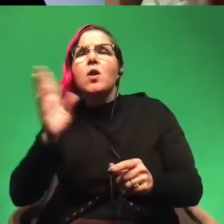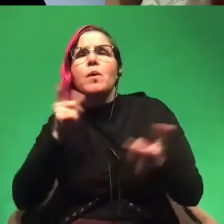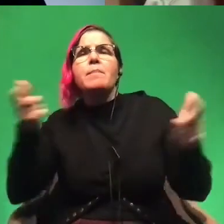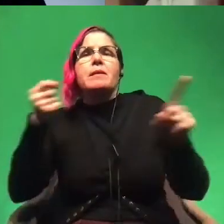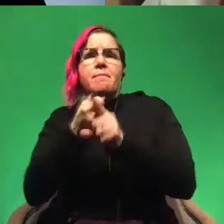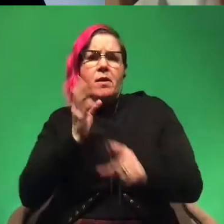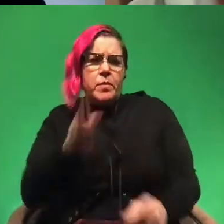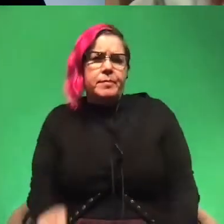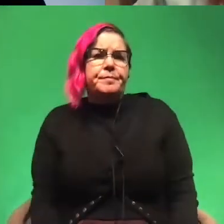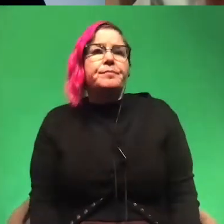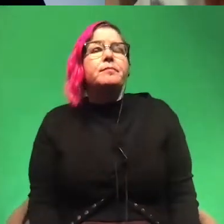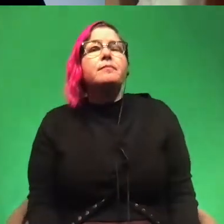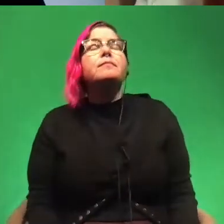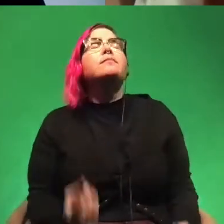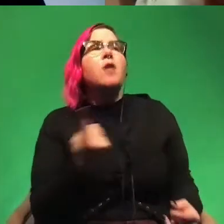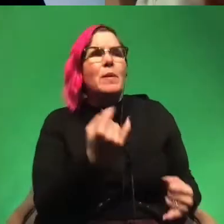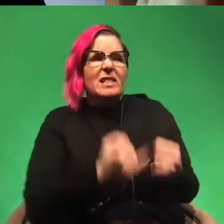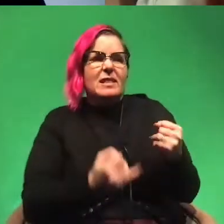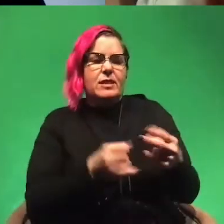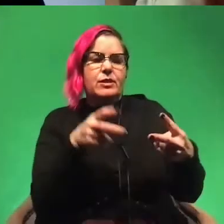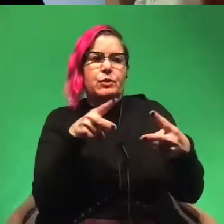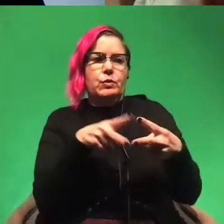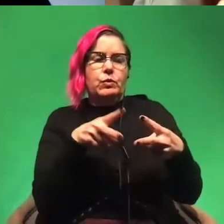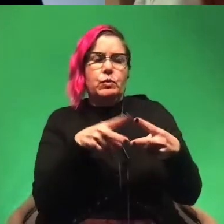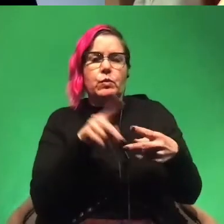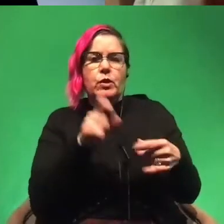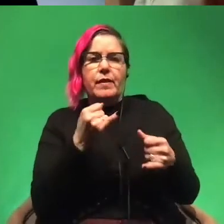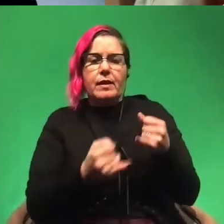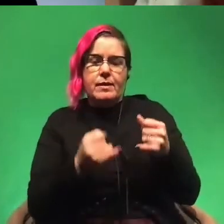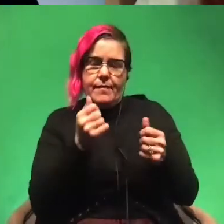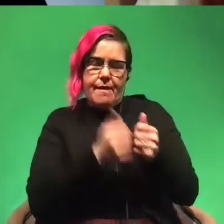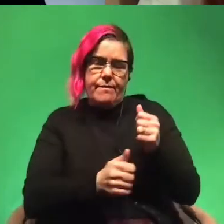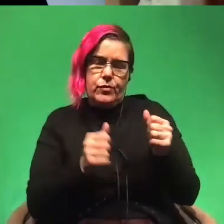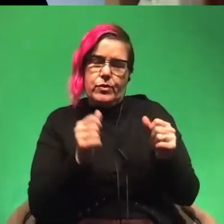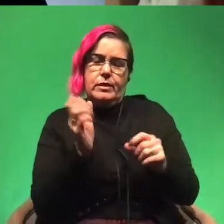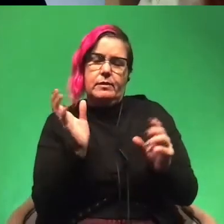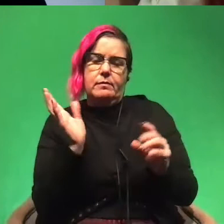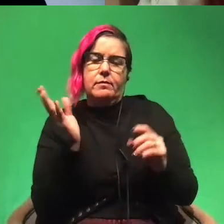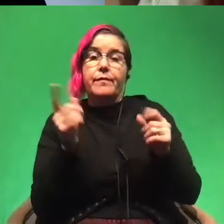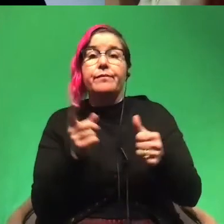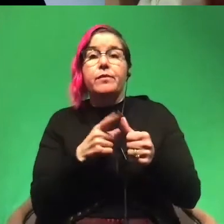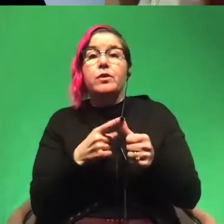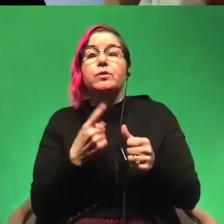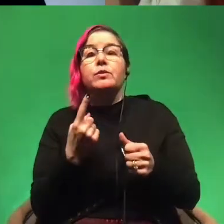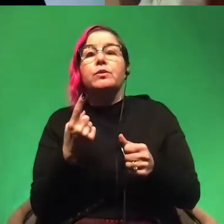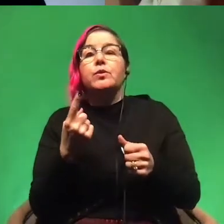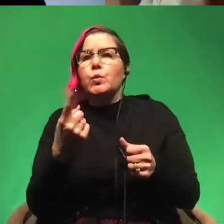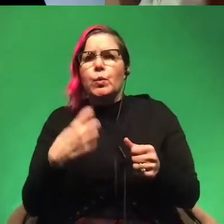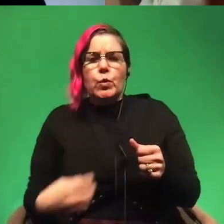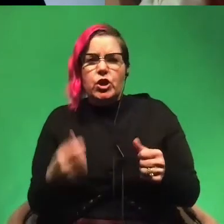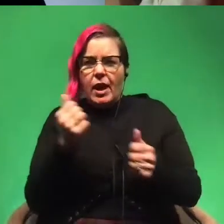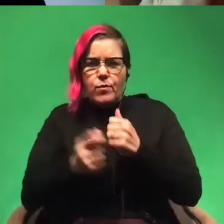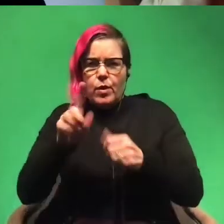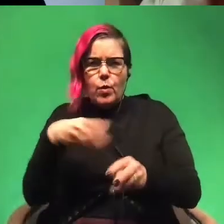Awesome. Okay, so we always ask people the same two questions at the end of every session. The first is, what's one thing that you wish everybody in the world